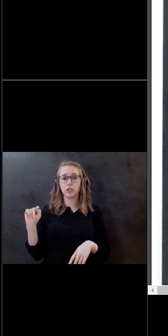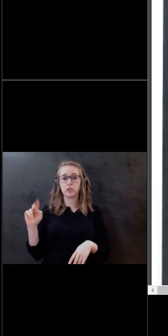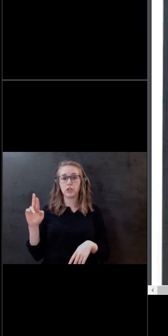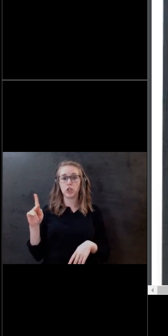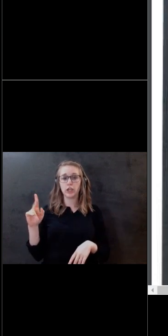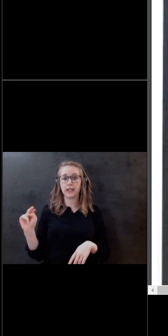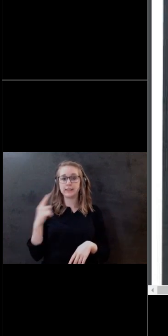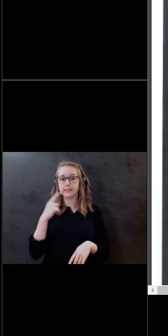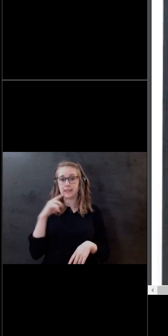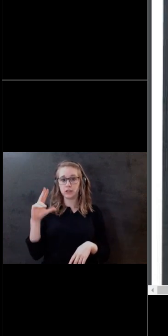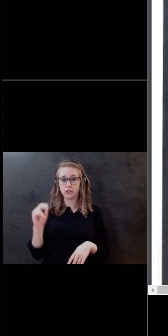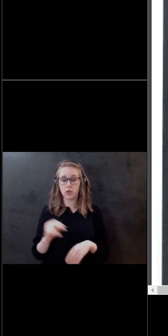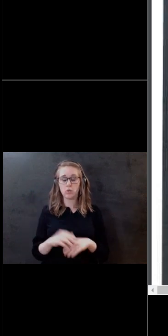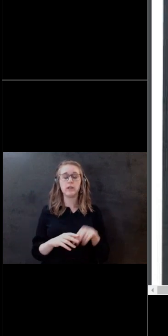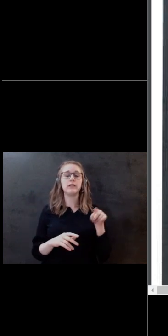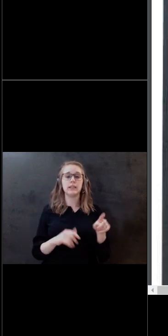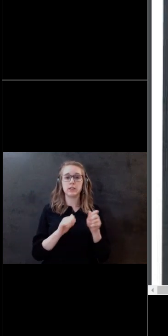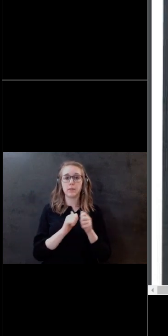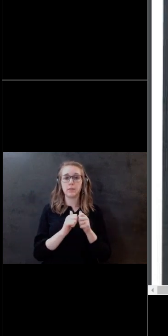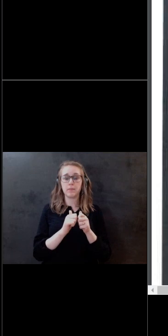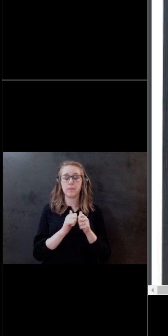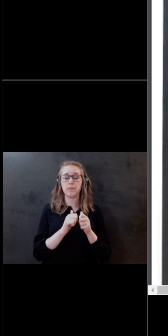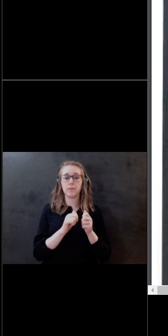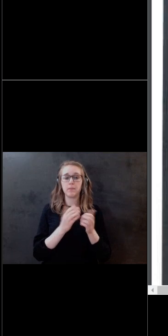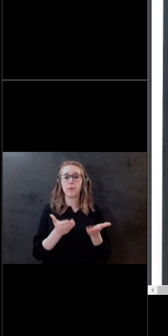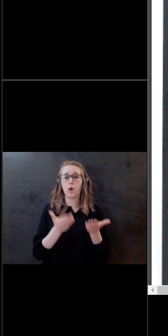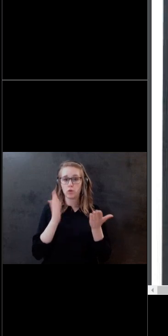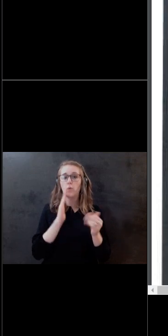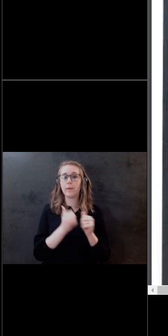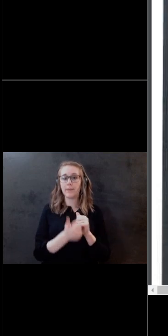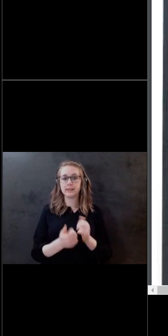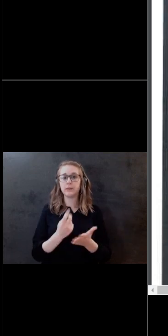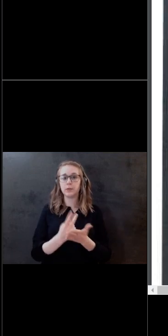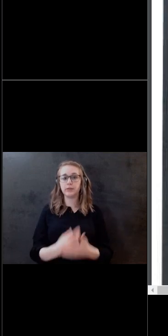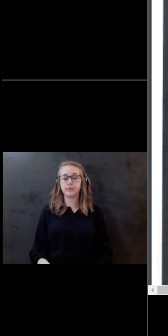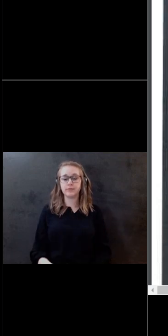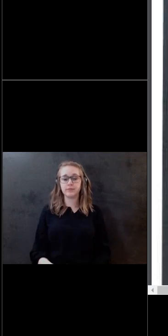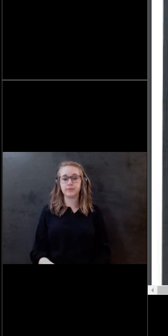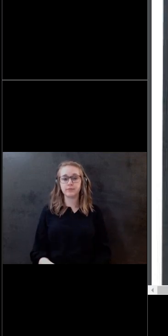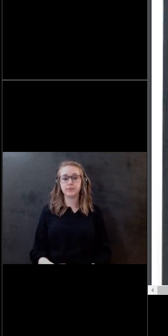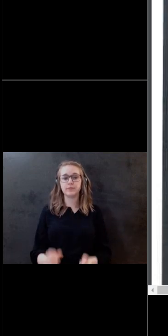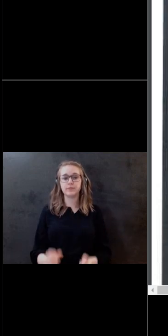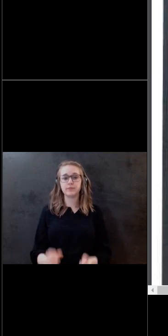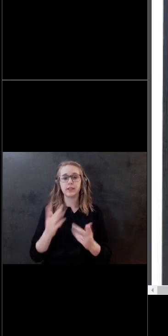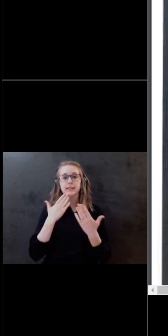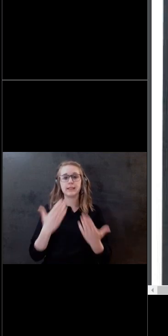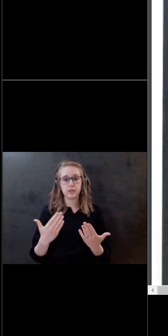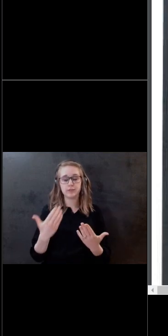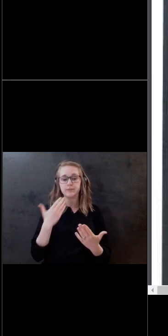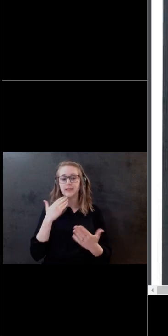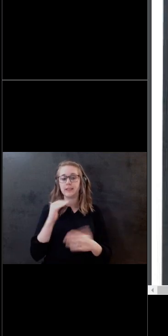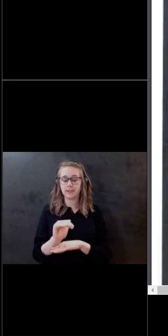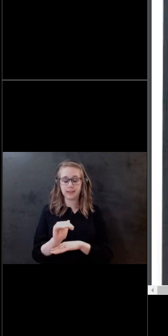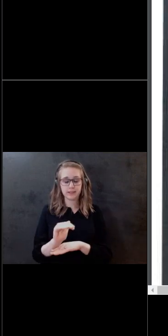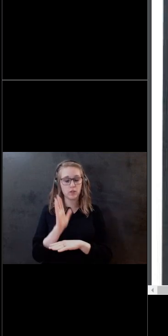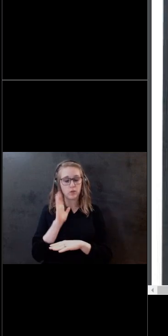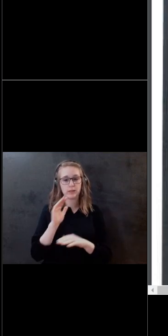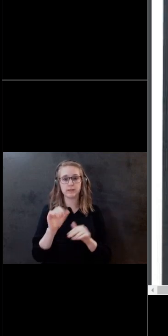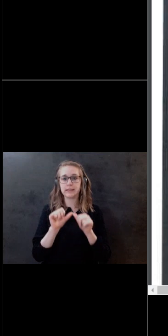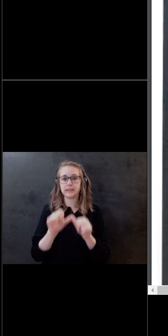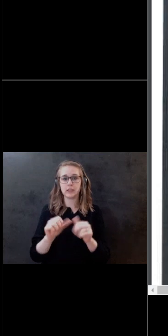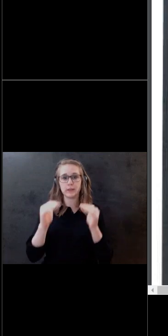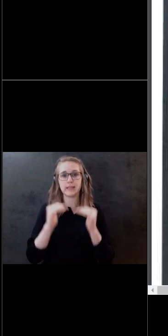This motion passes. All right, let's thank you and good evening, and let's move forward with